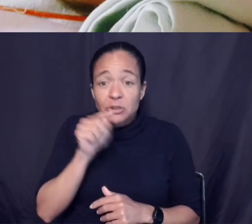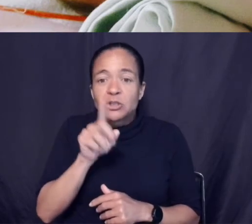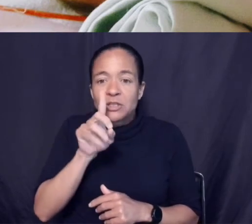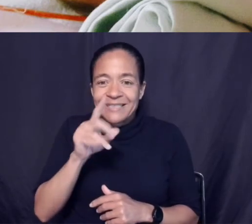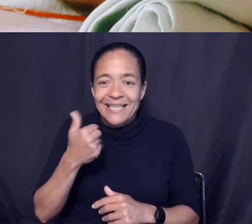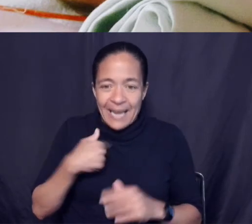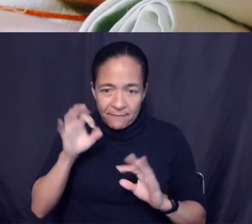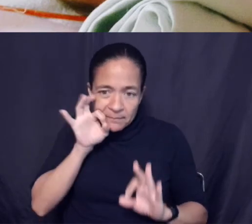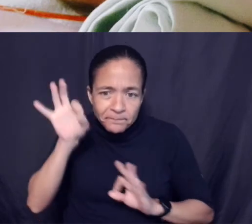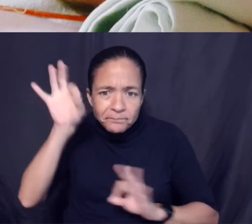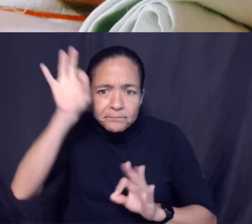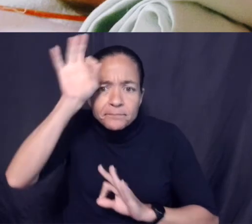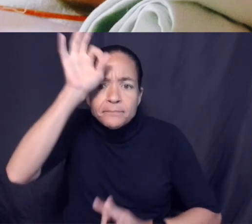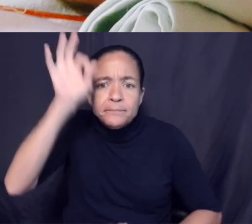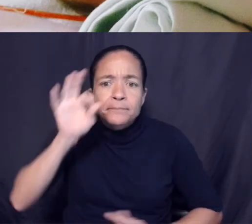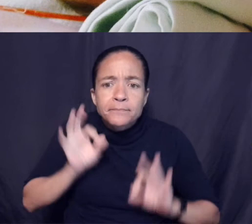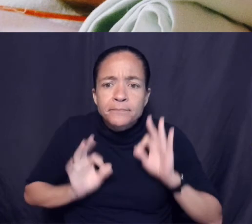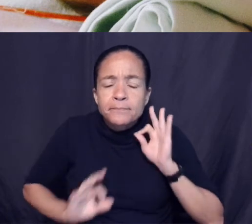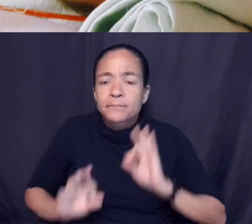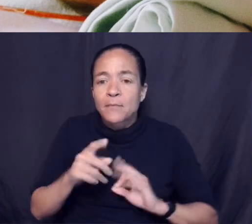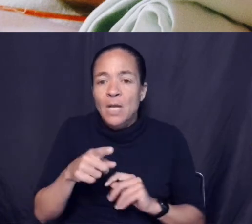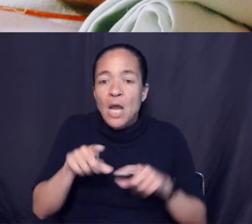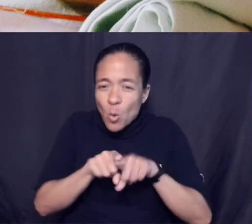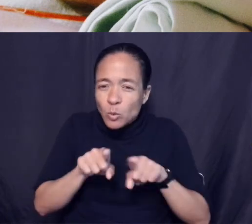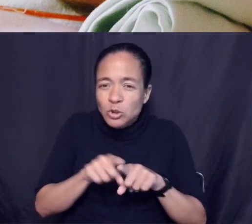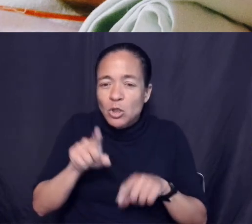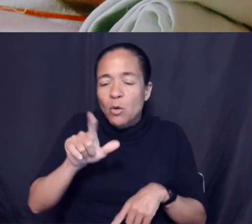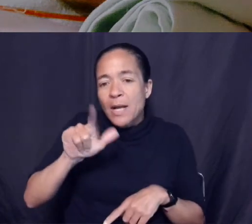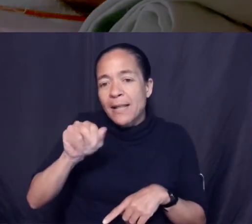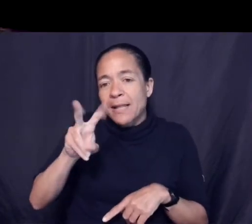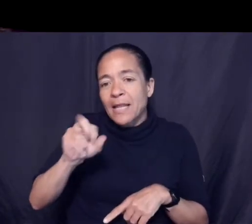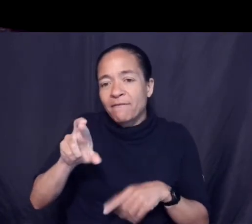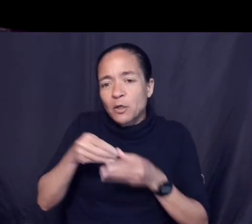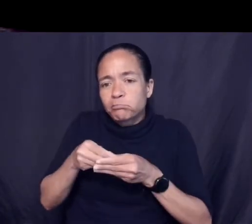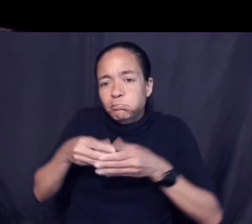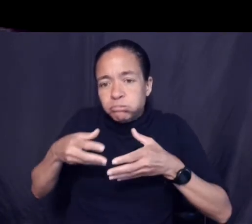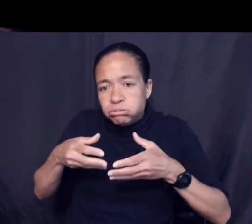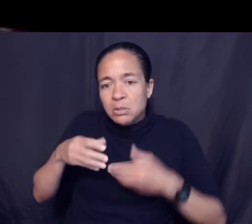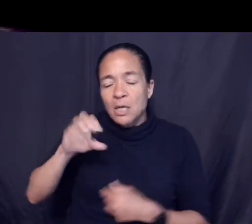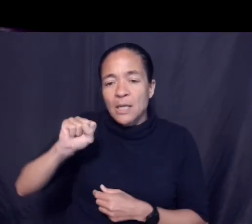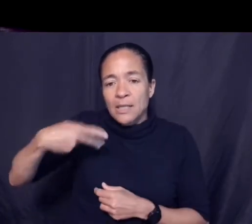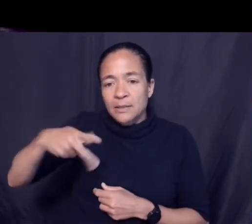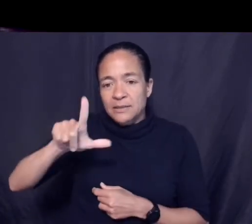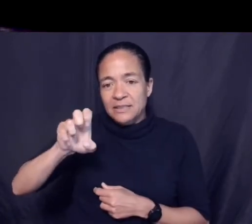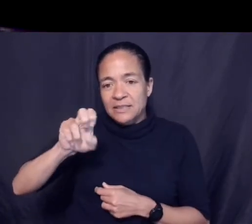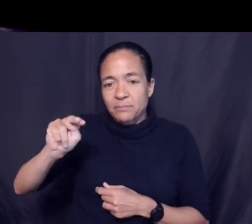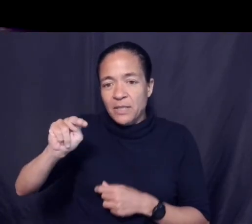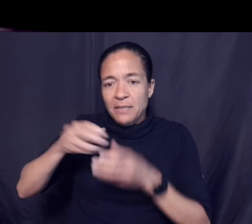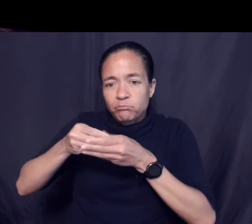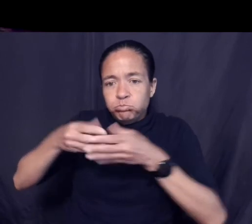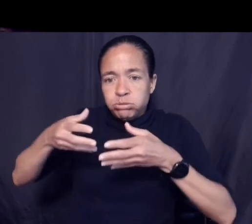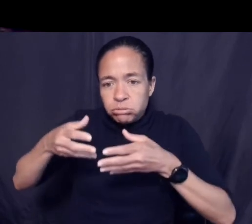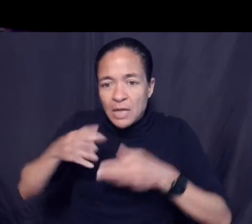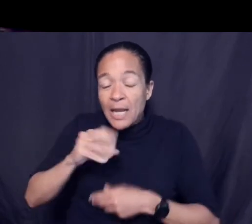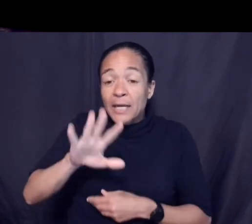petechiae all over her body. She had an enlarged liver, an enlarged spleen. She also